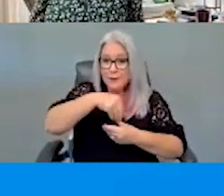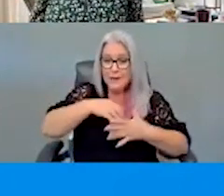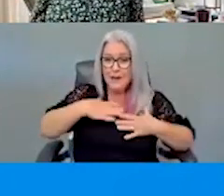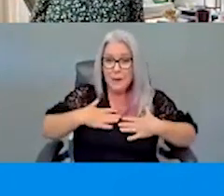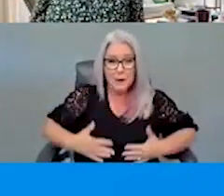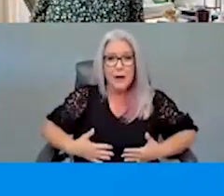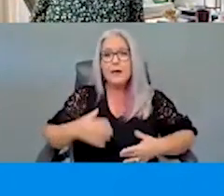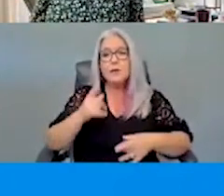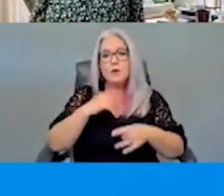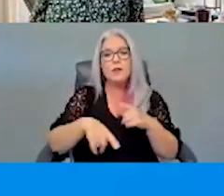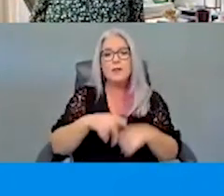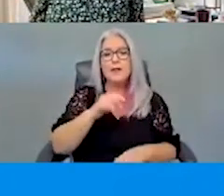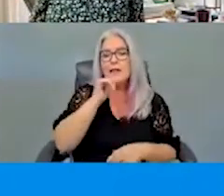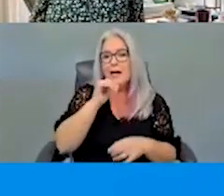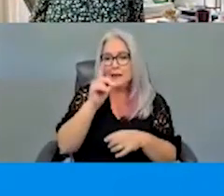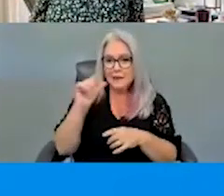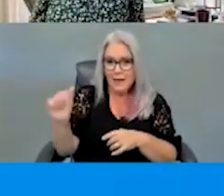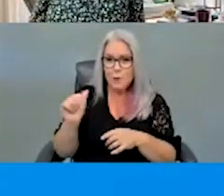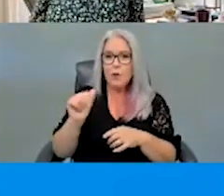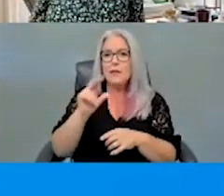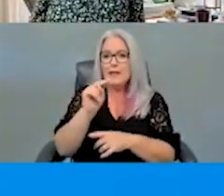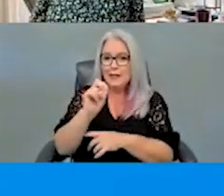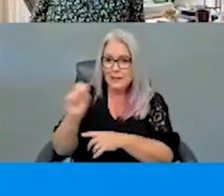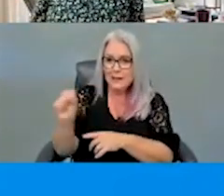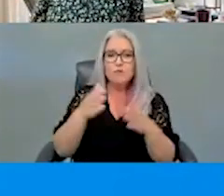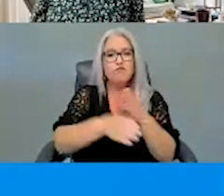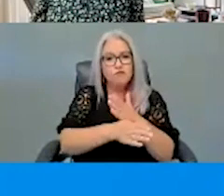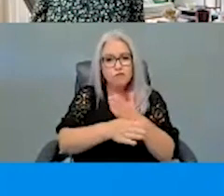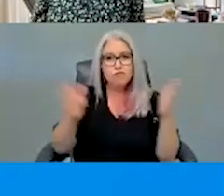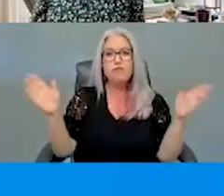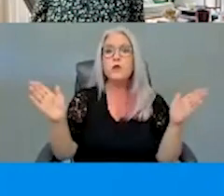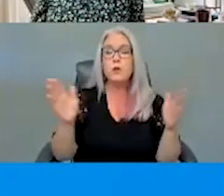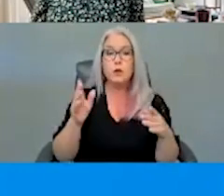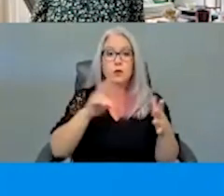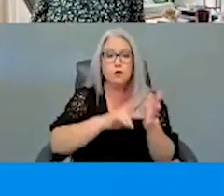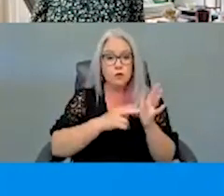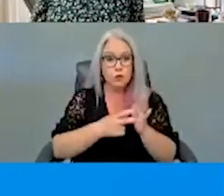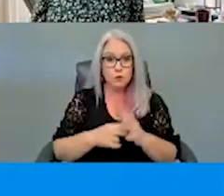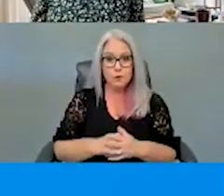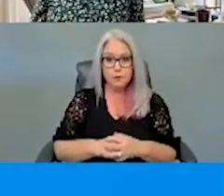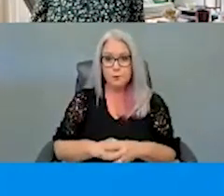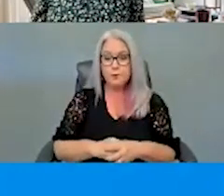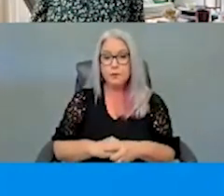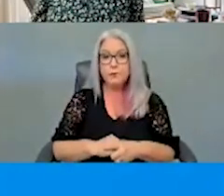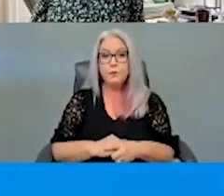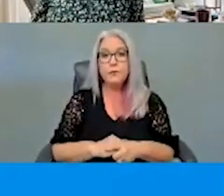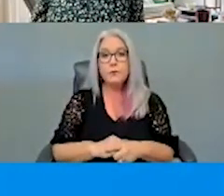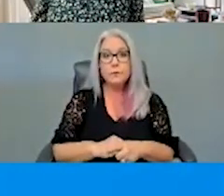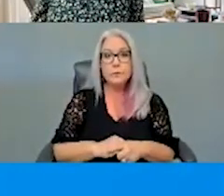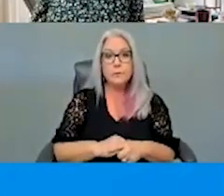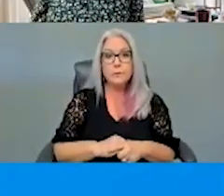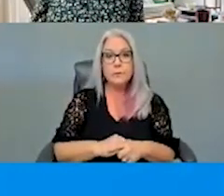broader of a term. And I really emphasize the part of the definition that it states a set of